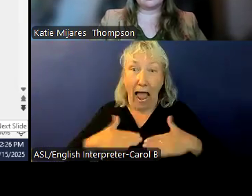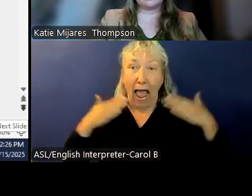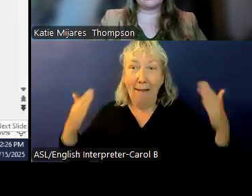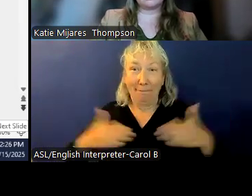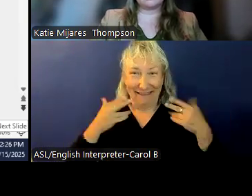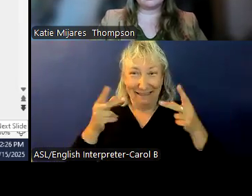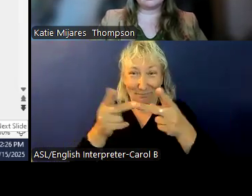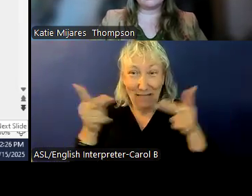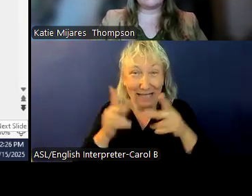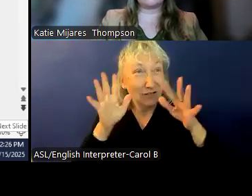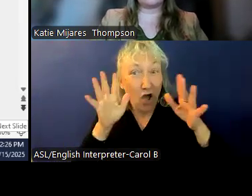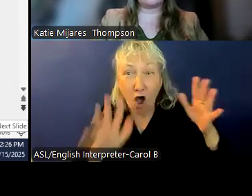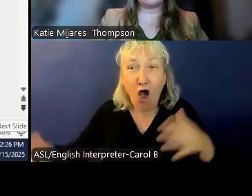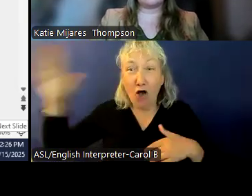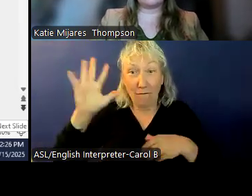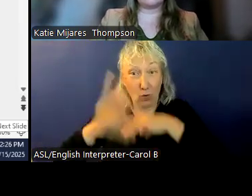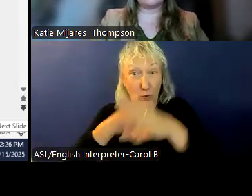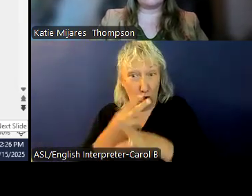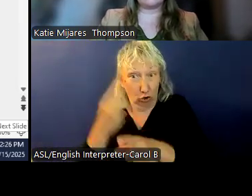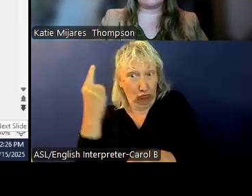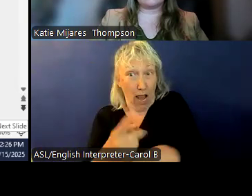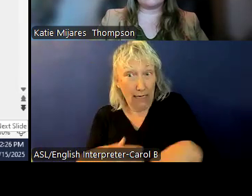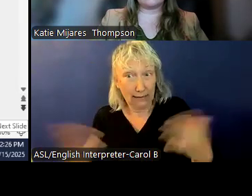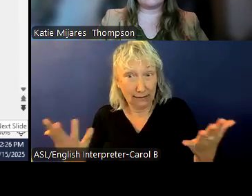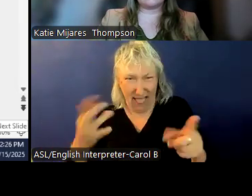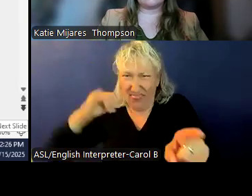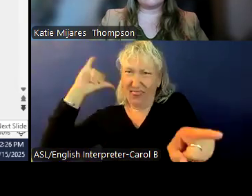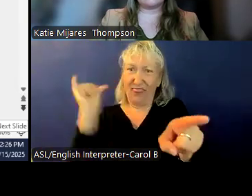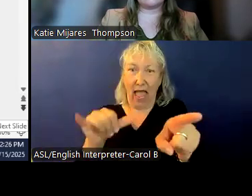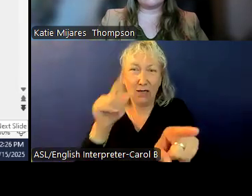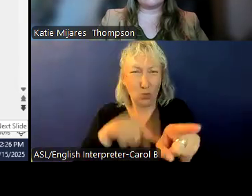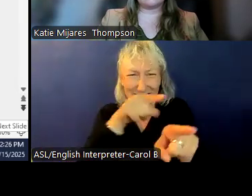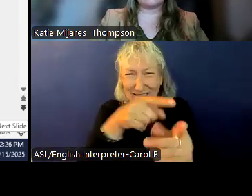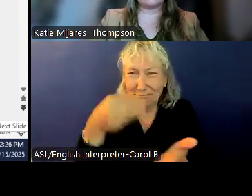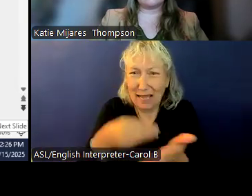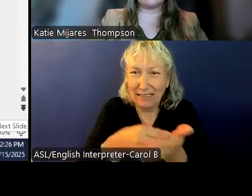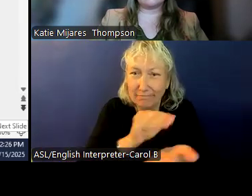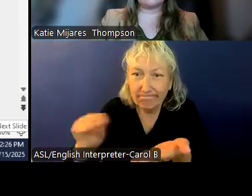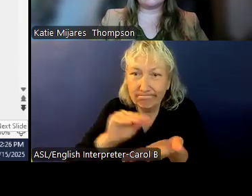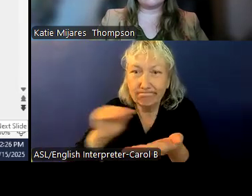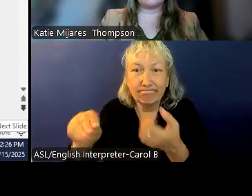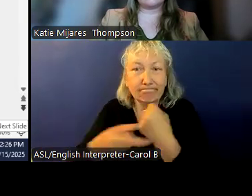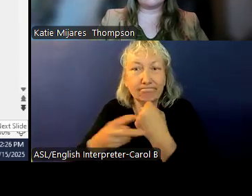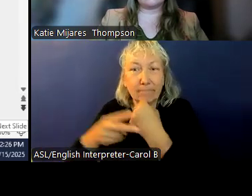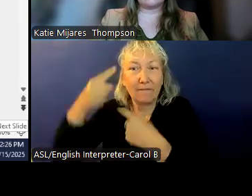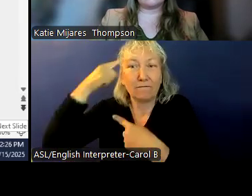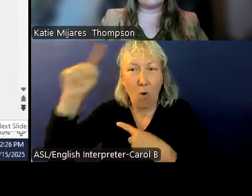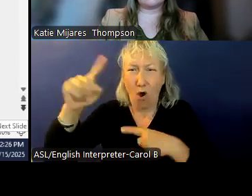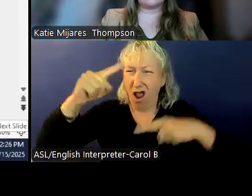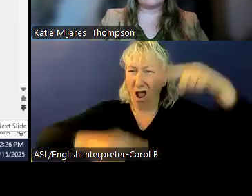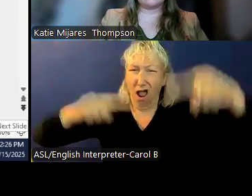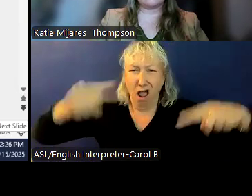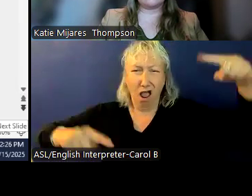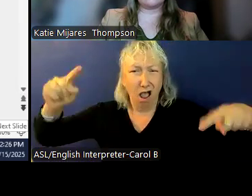autistic son to Disneyland because it's going to improve his quality of life. Try to keep that in mind if you think of all the various things you can use ABLE funds